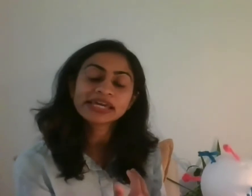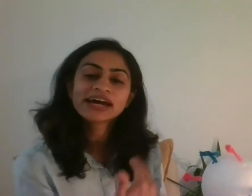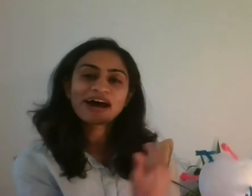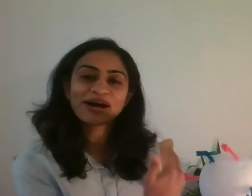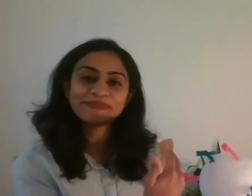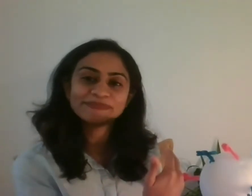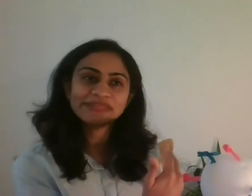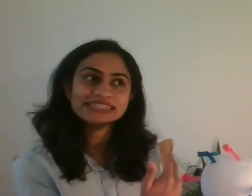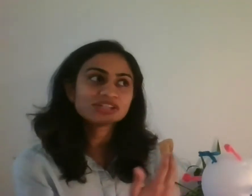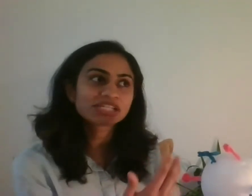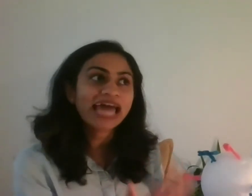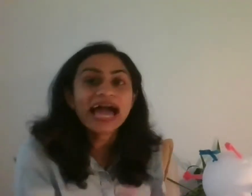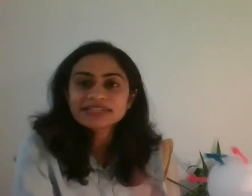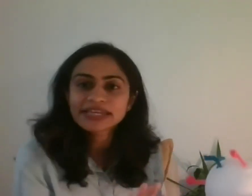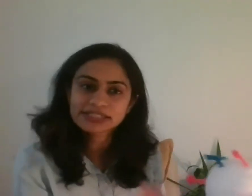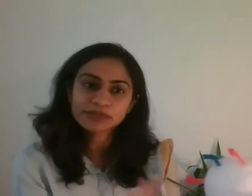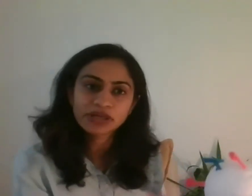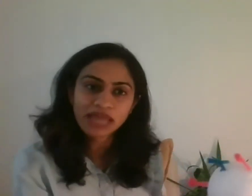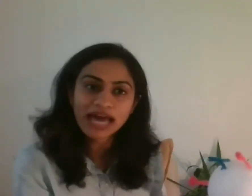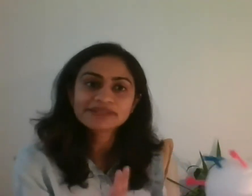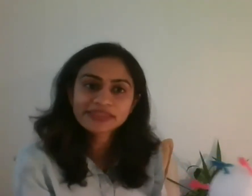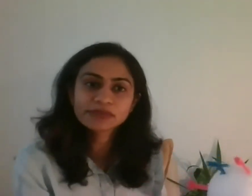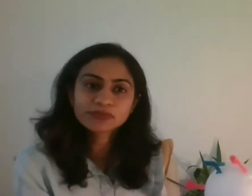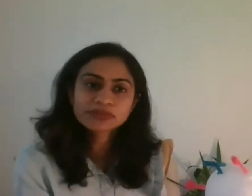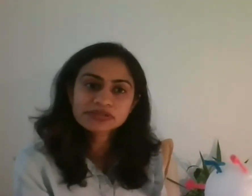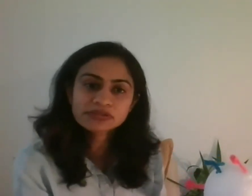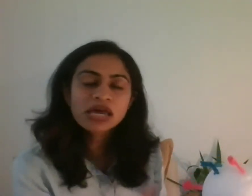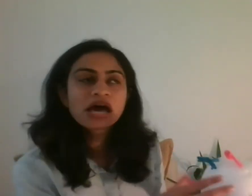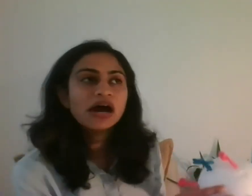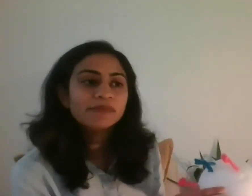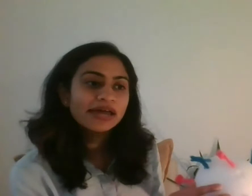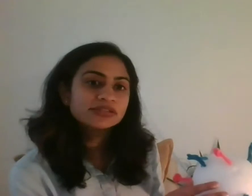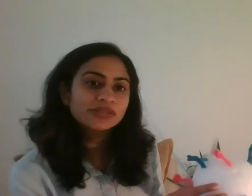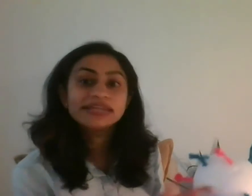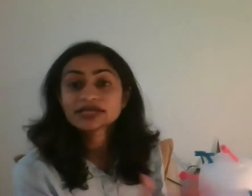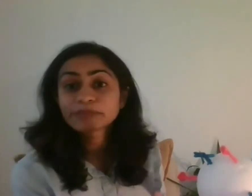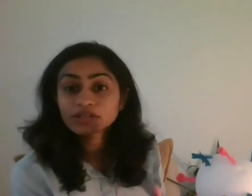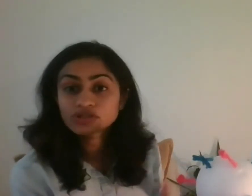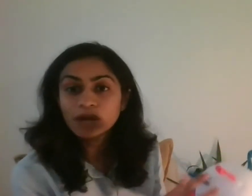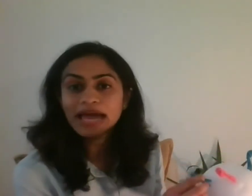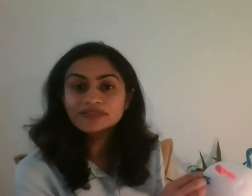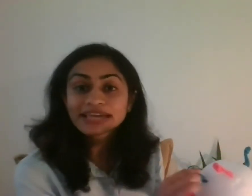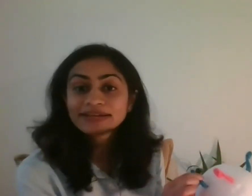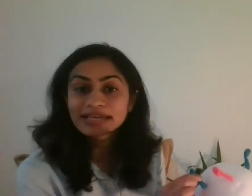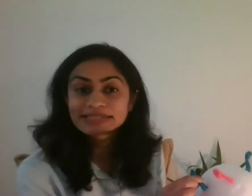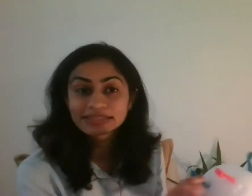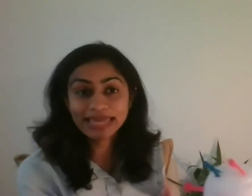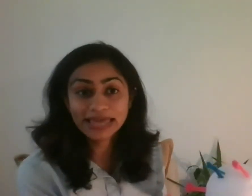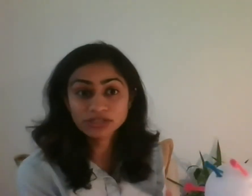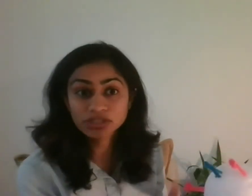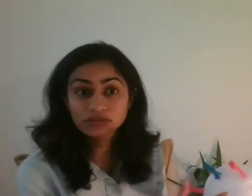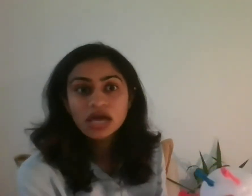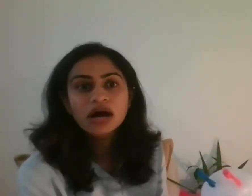body essentially activate the immune system, and so that it does a better job at recognizing